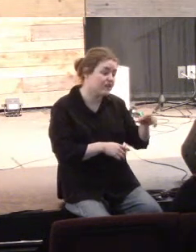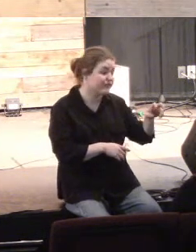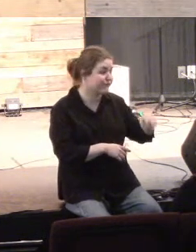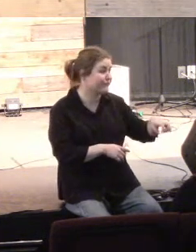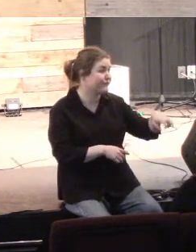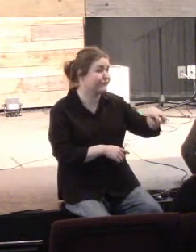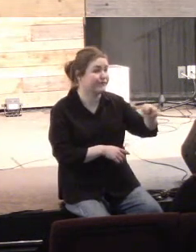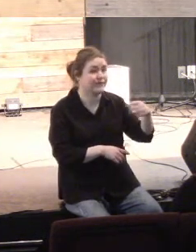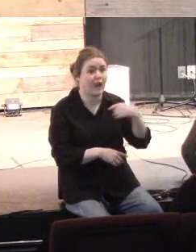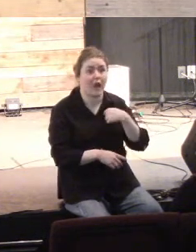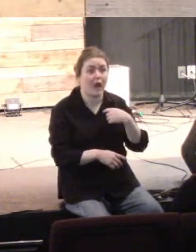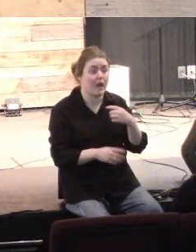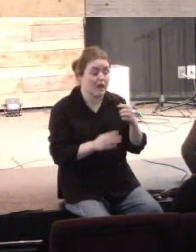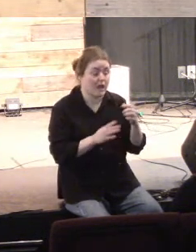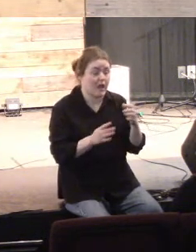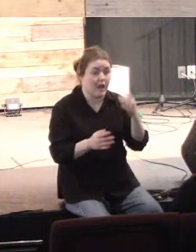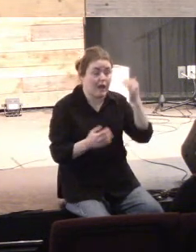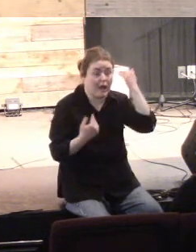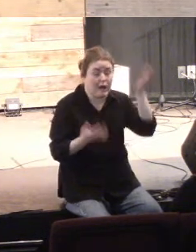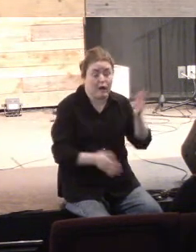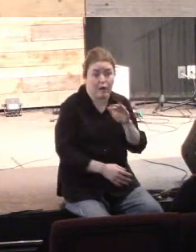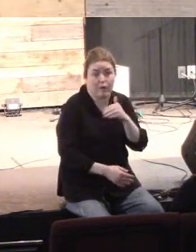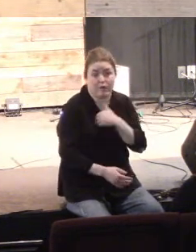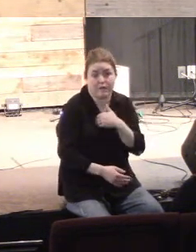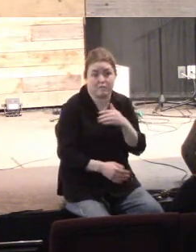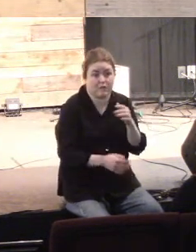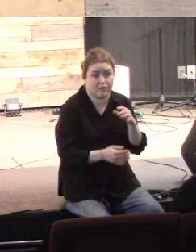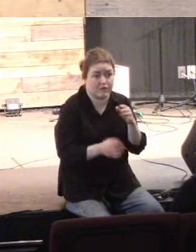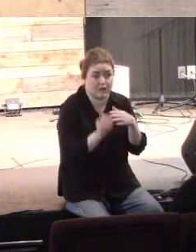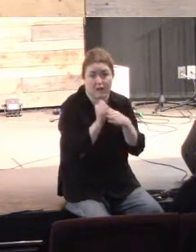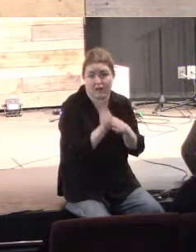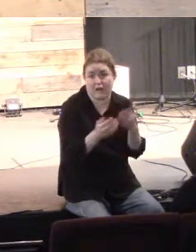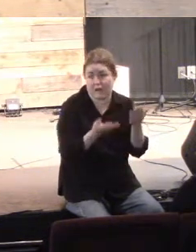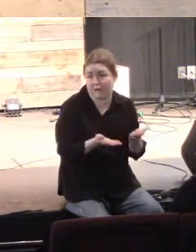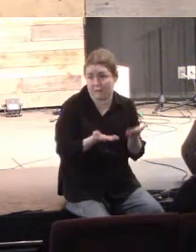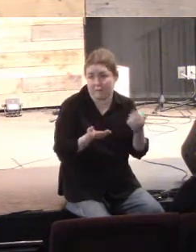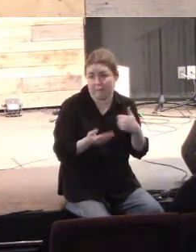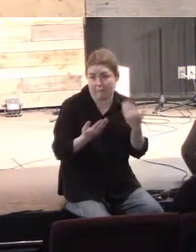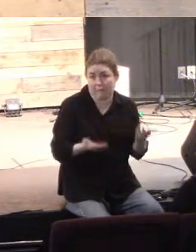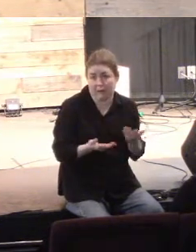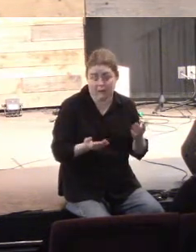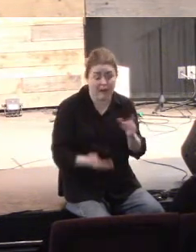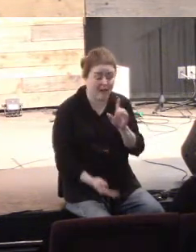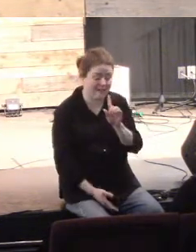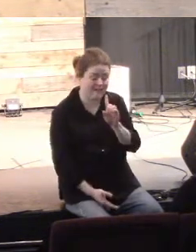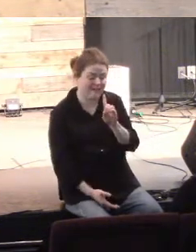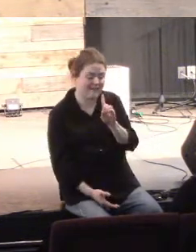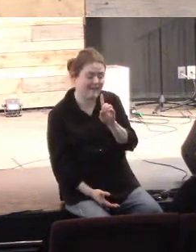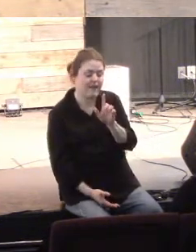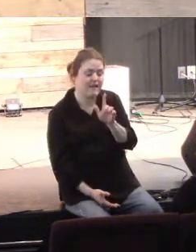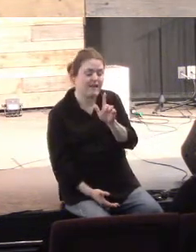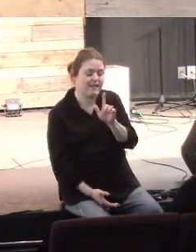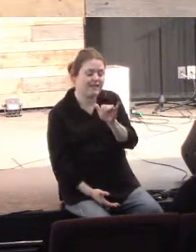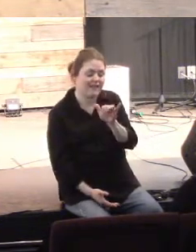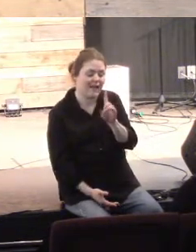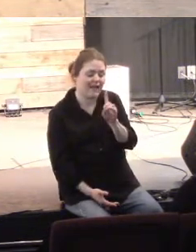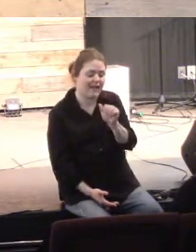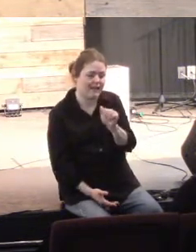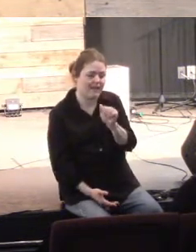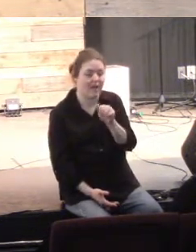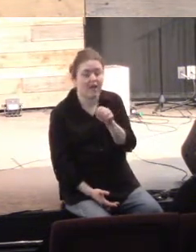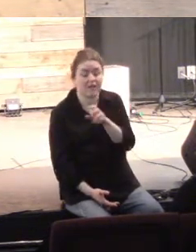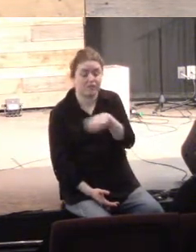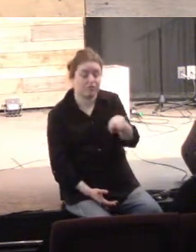going, I don't know, the Spirit's leading me along. And Lydda's about 30 miles from Jerusalem. So he had traveled some 5 to 9 hours